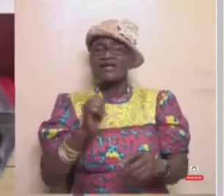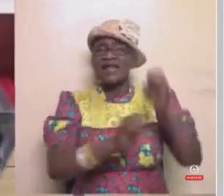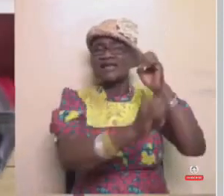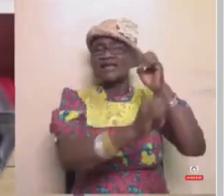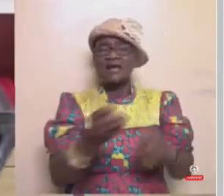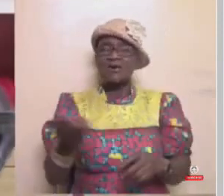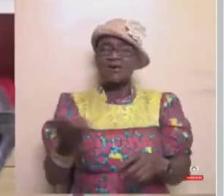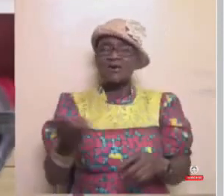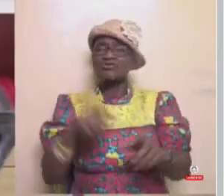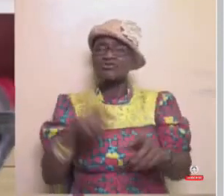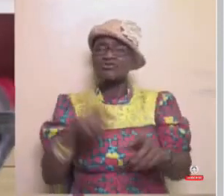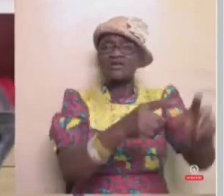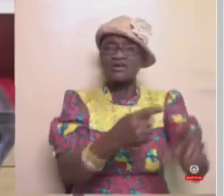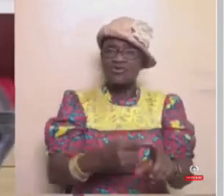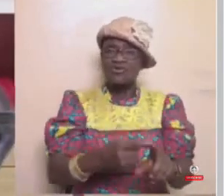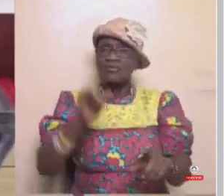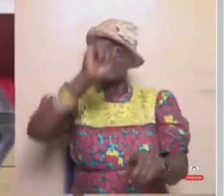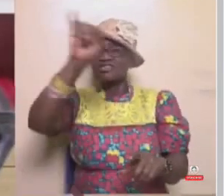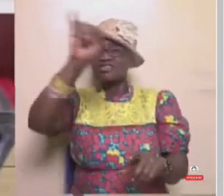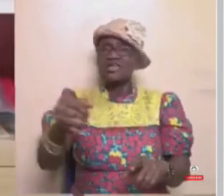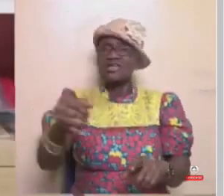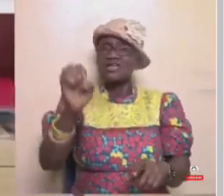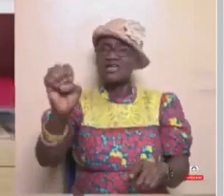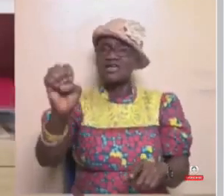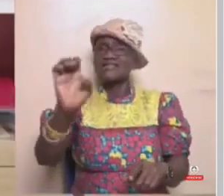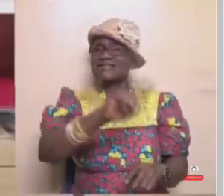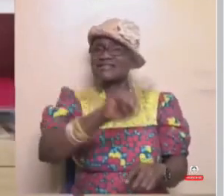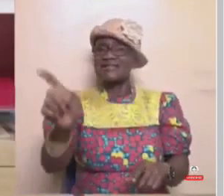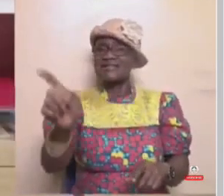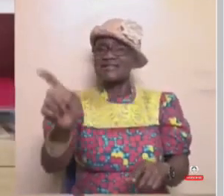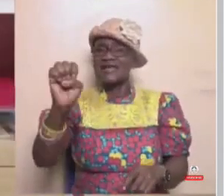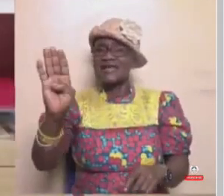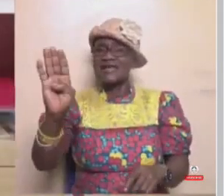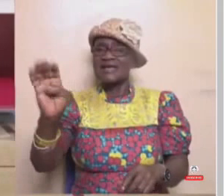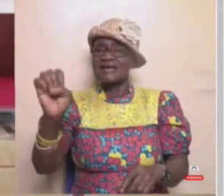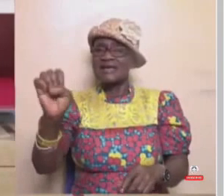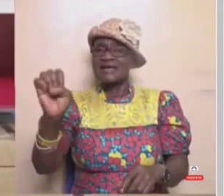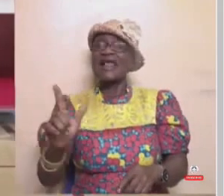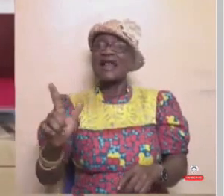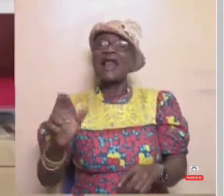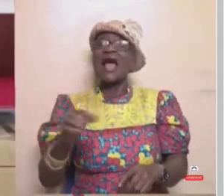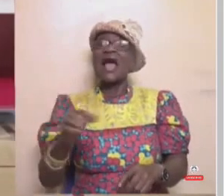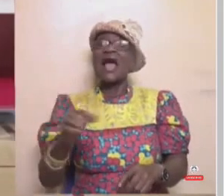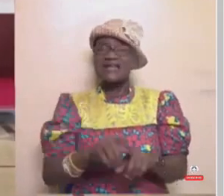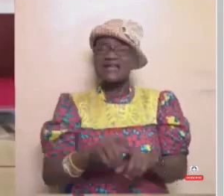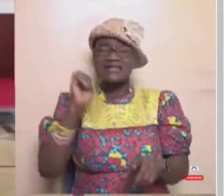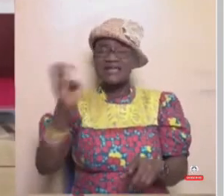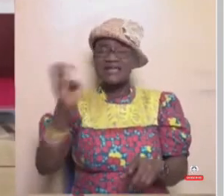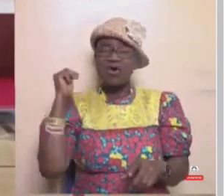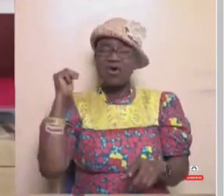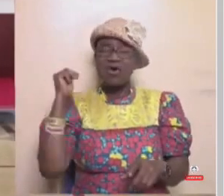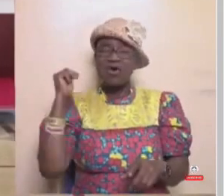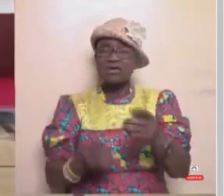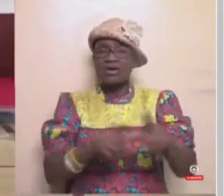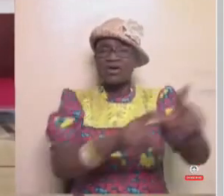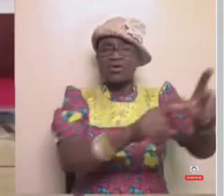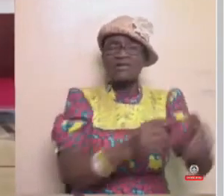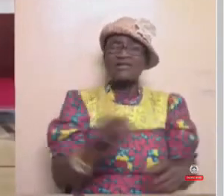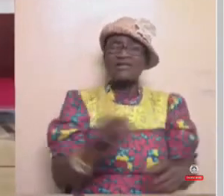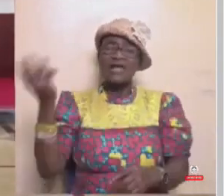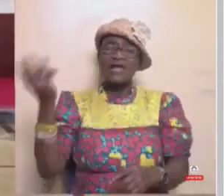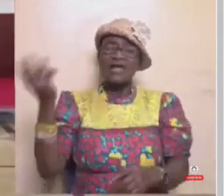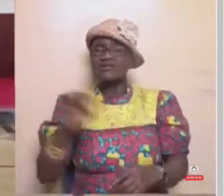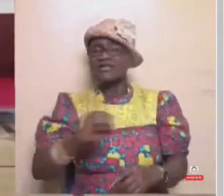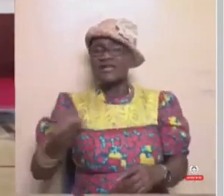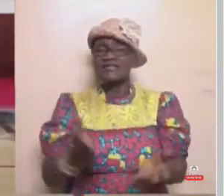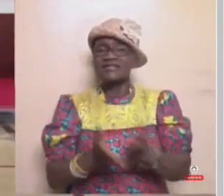Elijah was running from Jezebel. And as he was running, there was a servant who was following